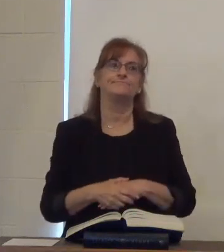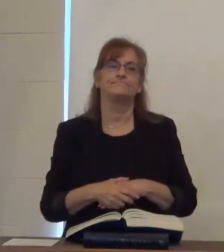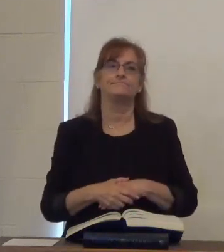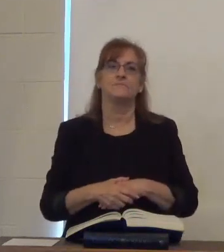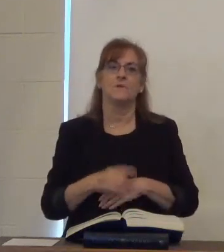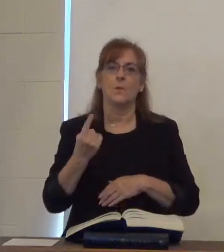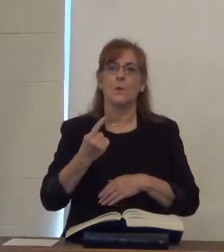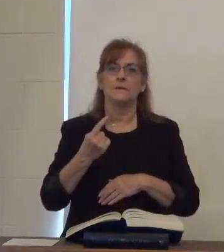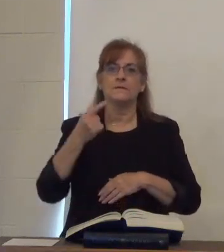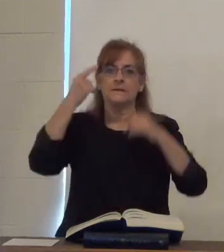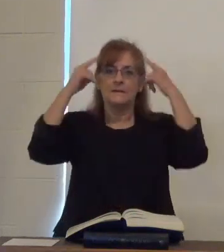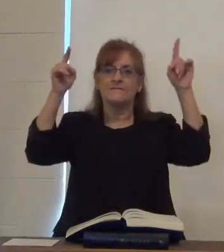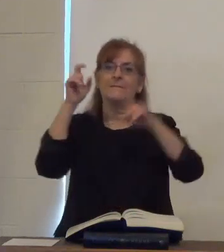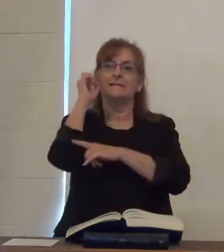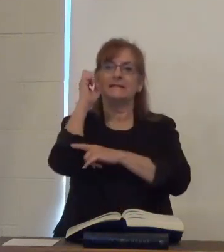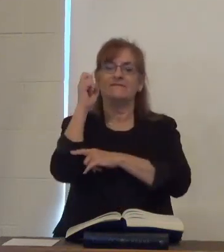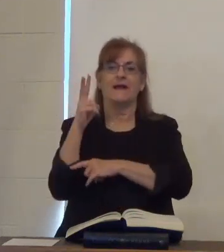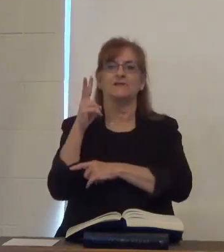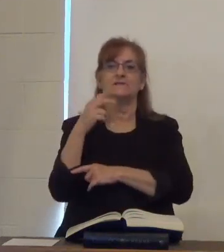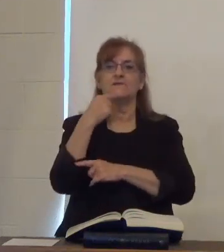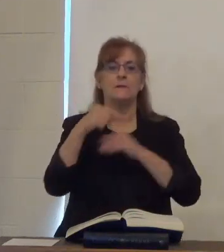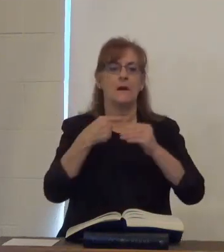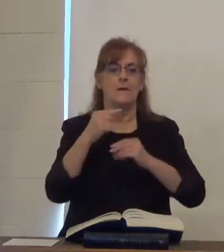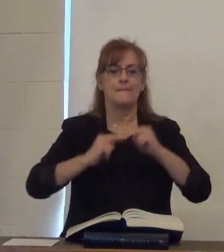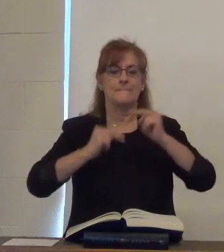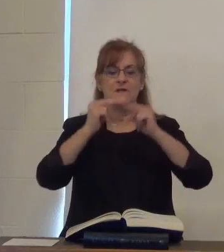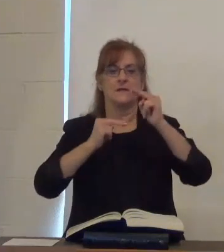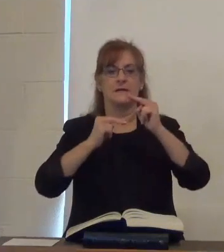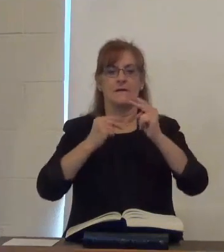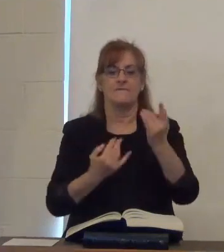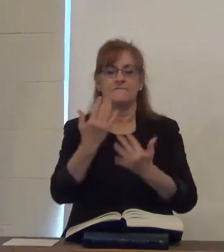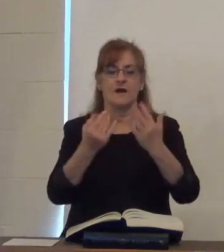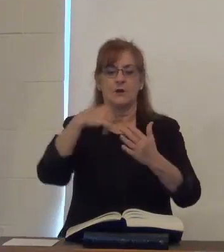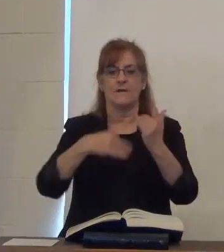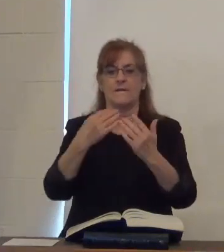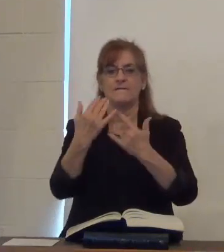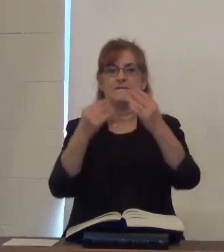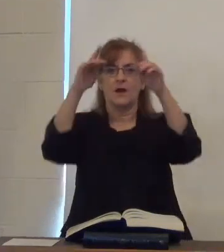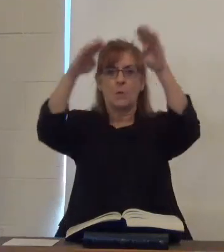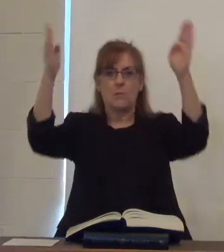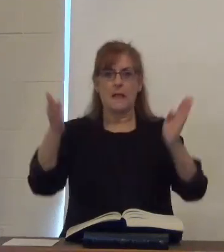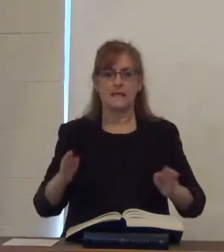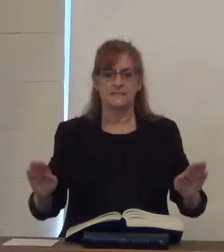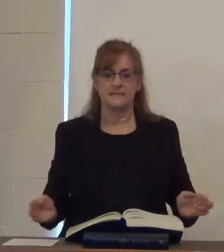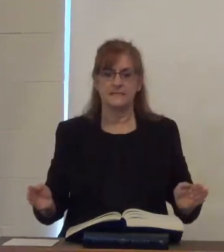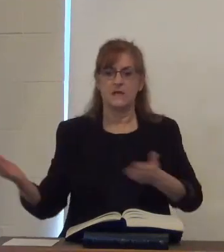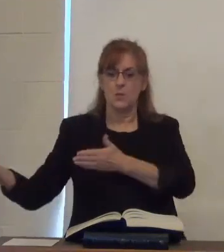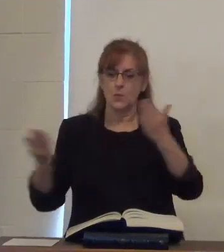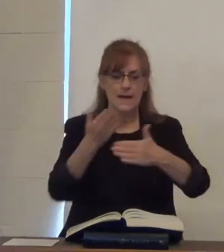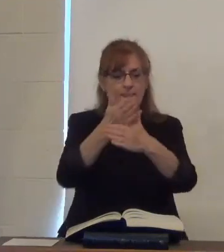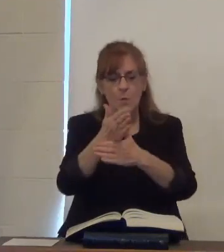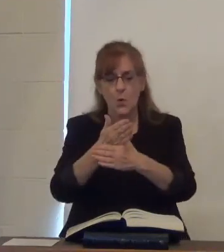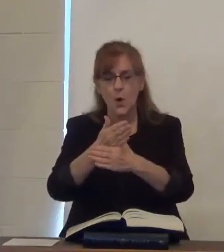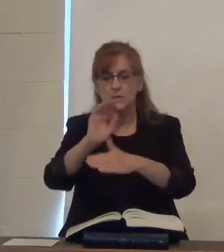Evangelist Billy Martin used to tell about building a fire in the fireplace when he was a boy. He would bring in the wood and set up